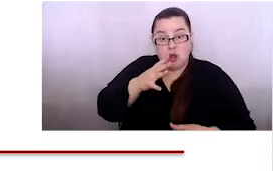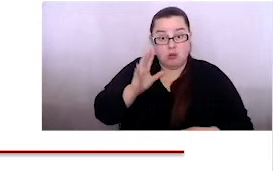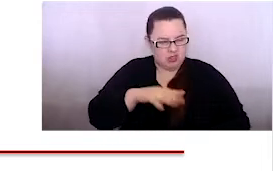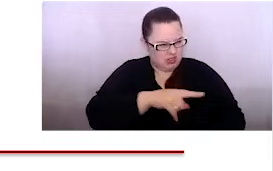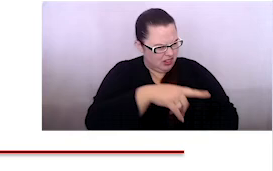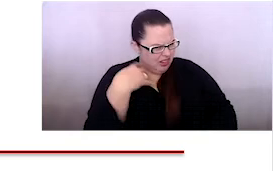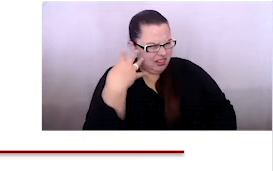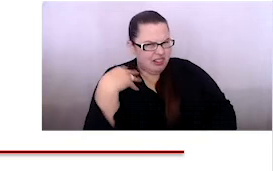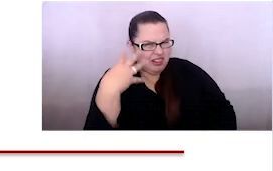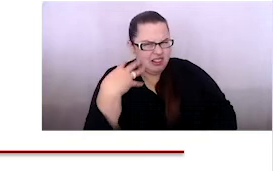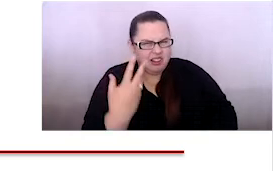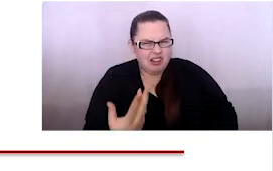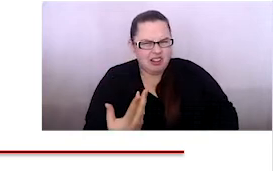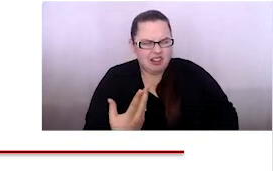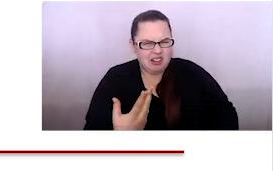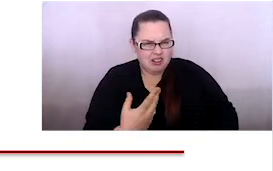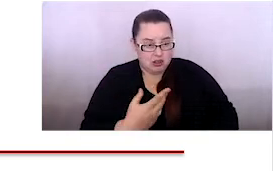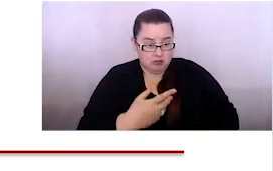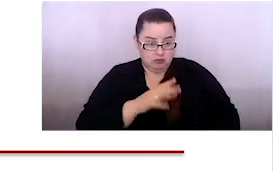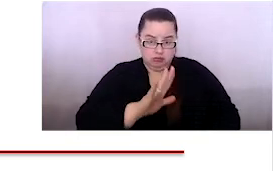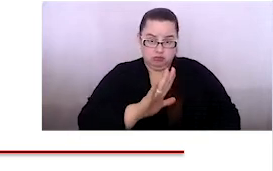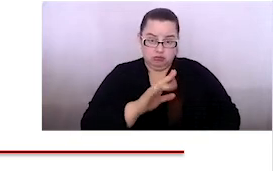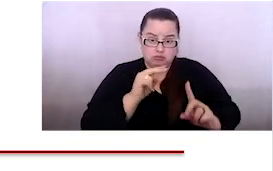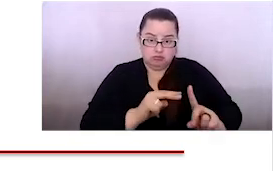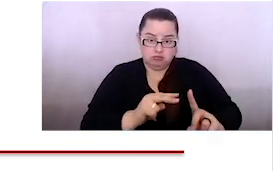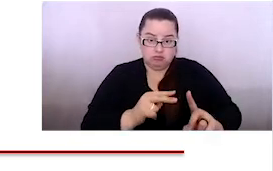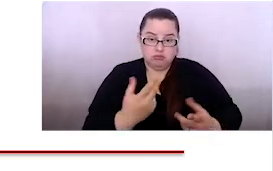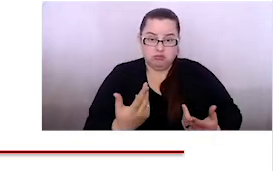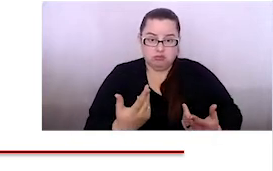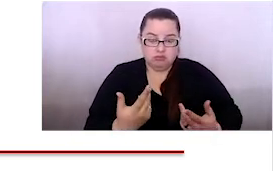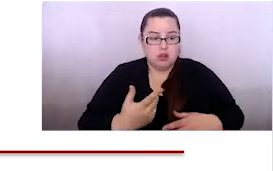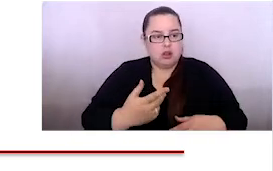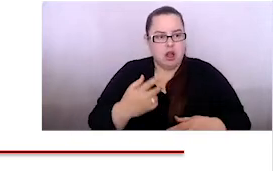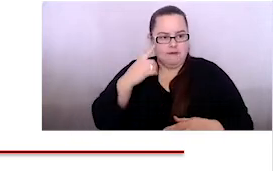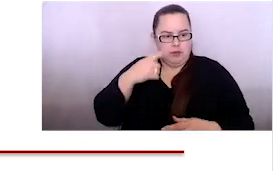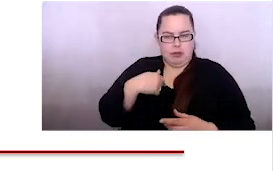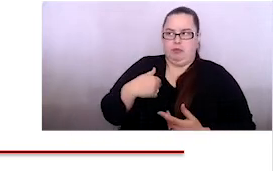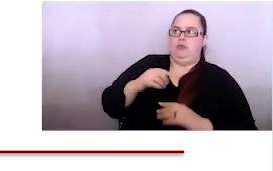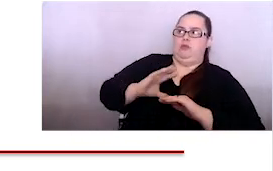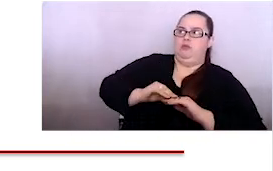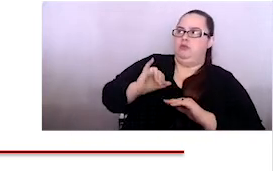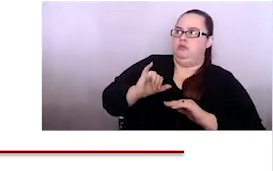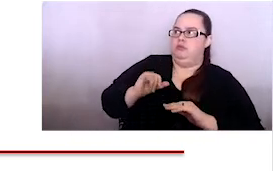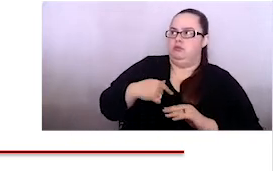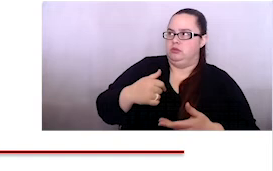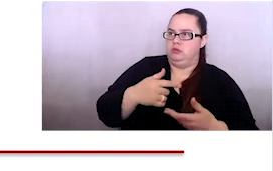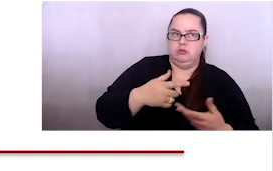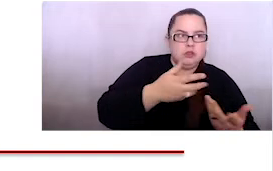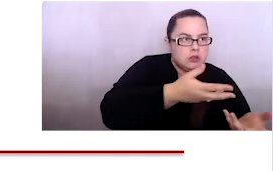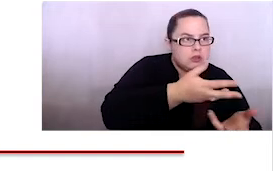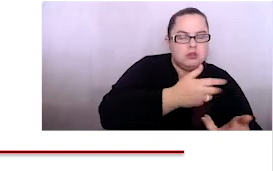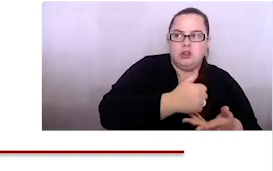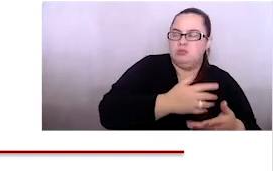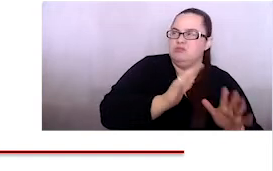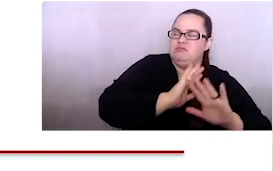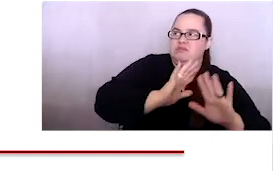And even for me, perceiving that can be stressful and make me want to turn away that help and maybe even increase my stress or anxiety